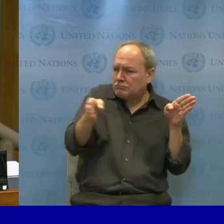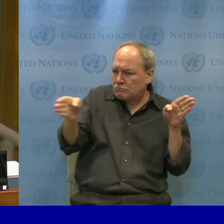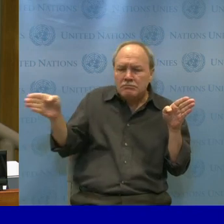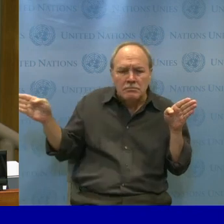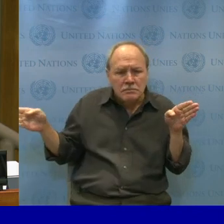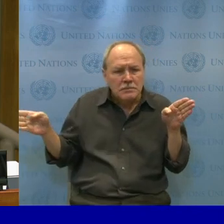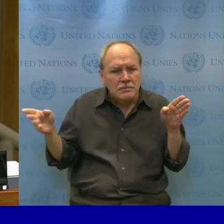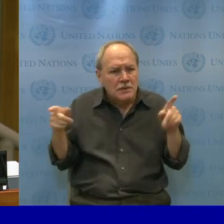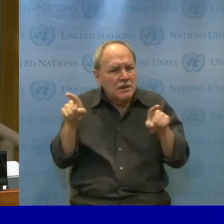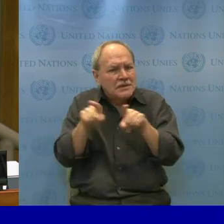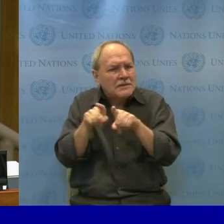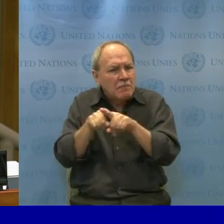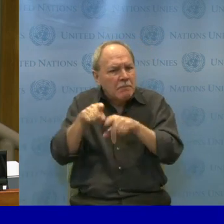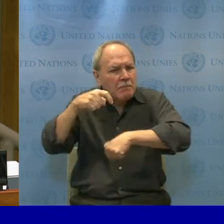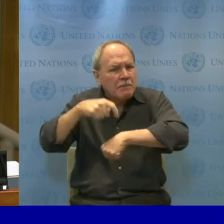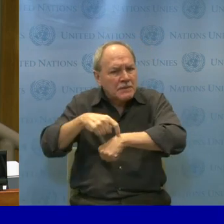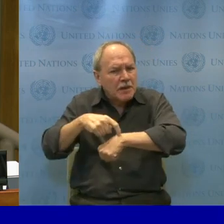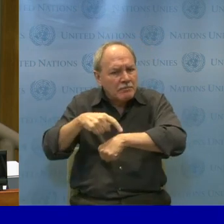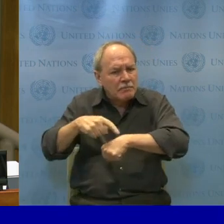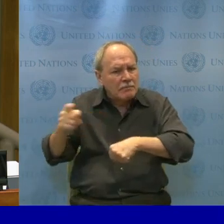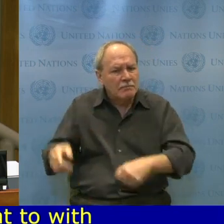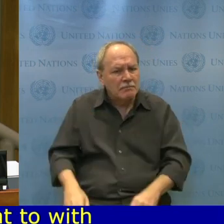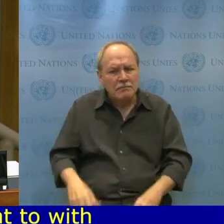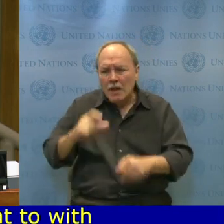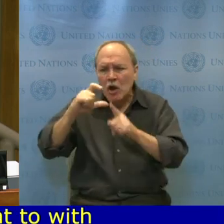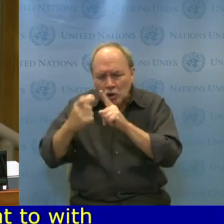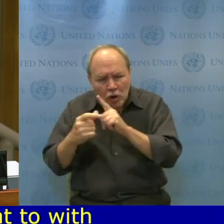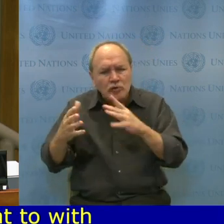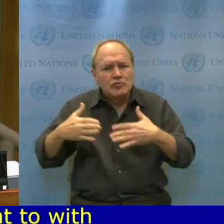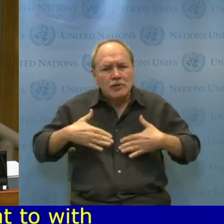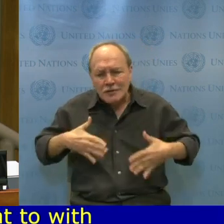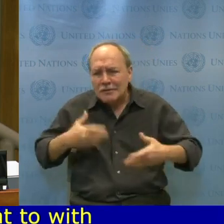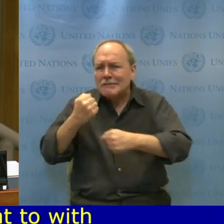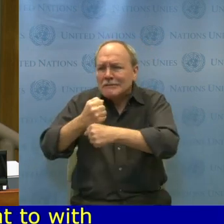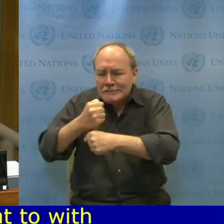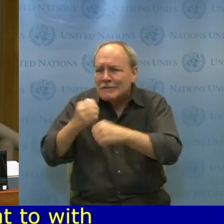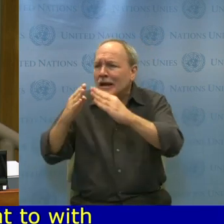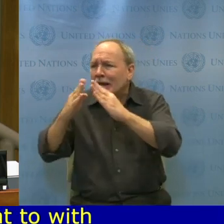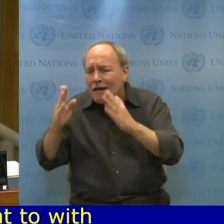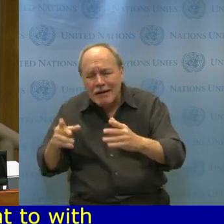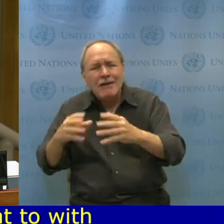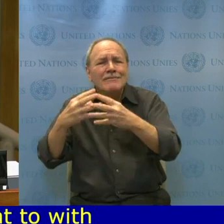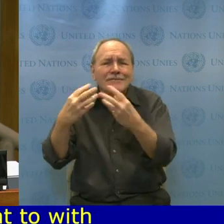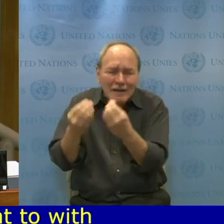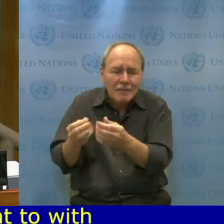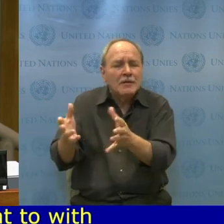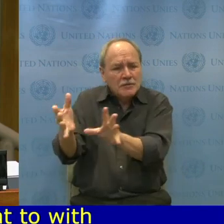be addressed as a priority as well. Without that,